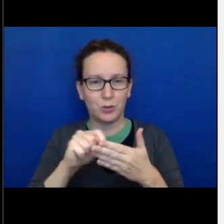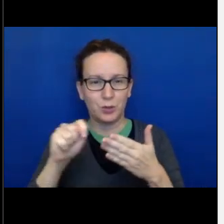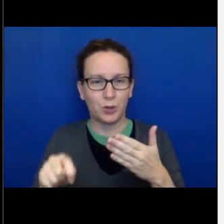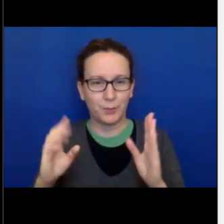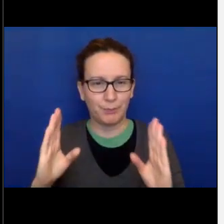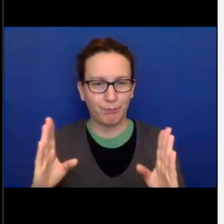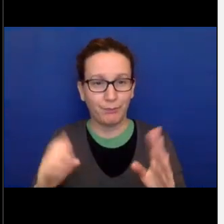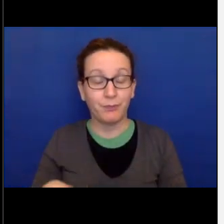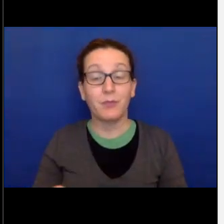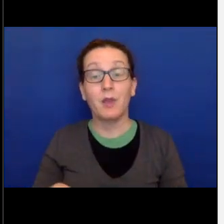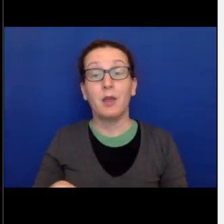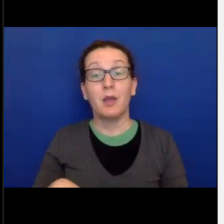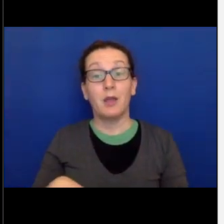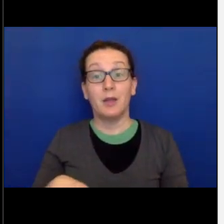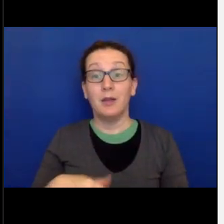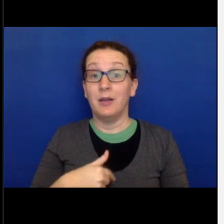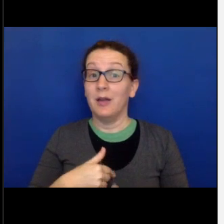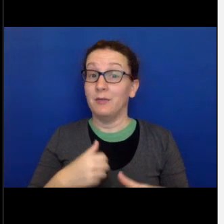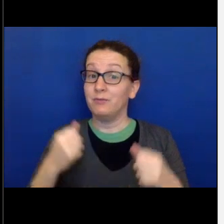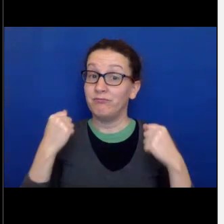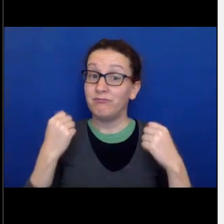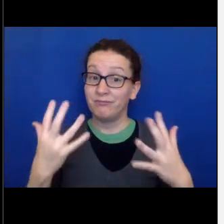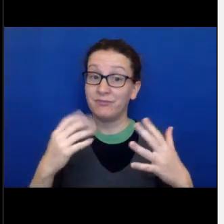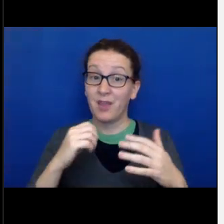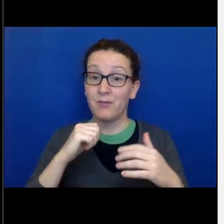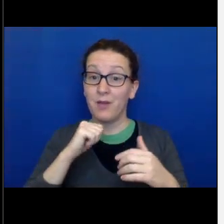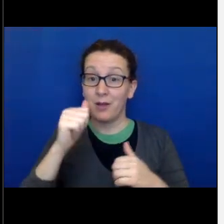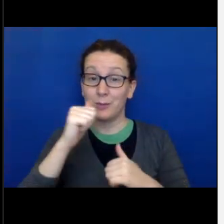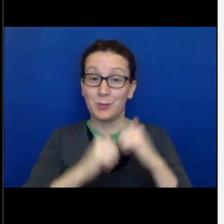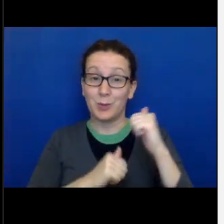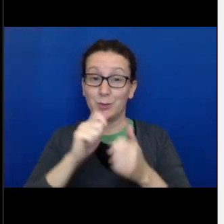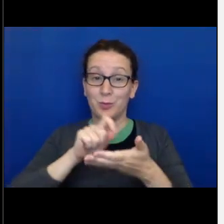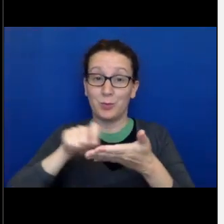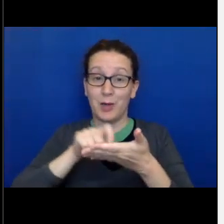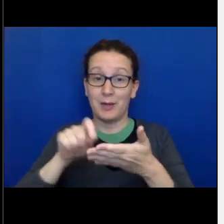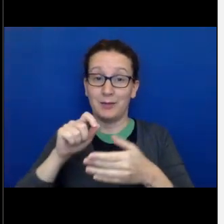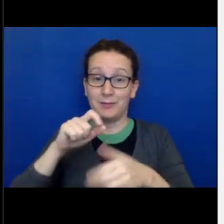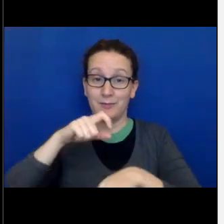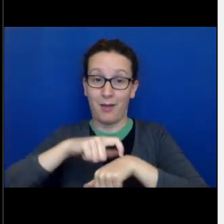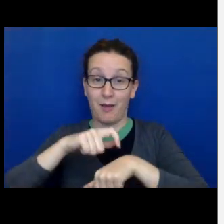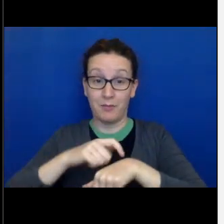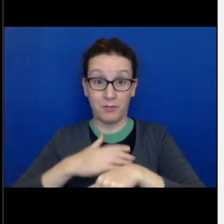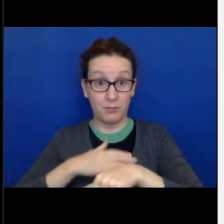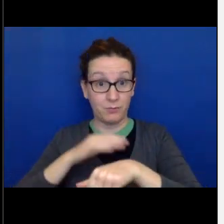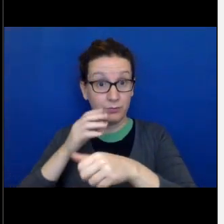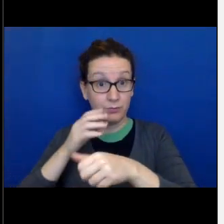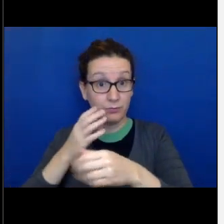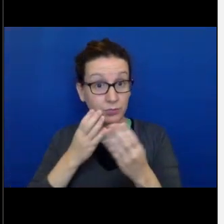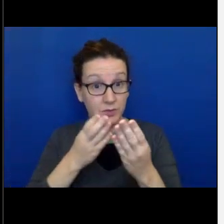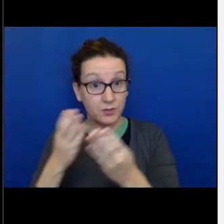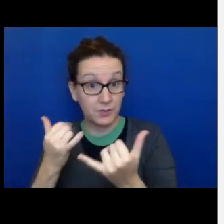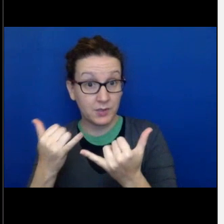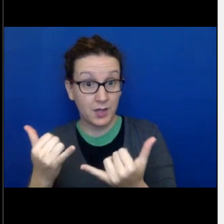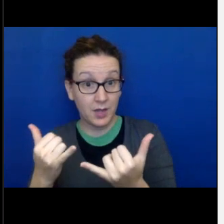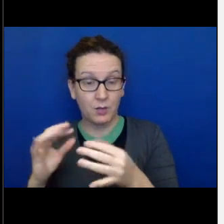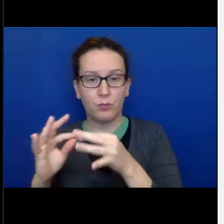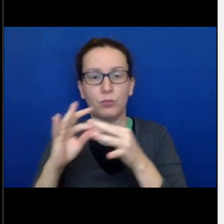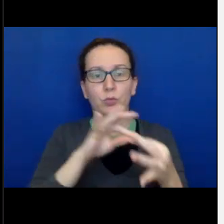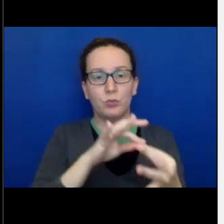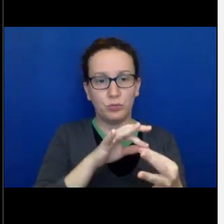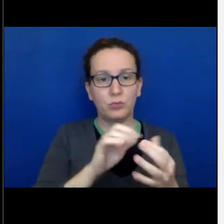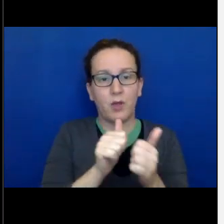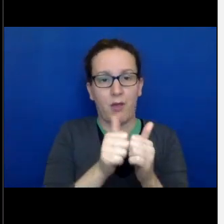that means for me is that I have lots of unstructured writing time. So the tips I'm going to be giving you today are really going to be related to